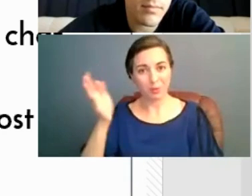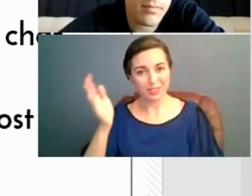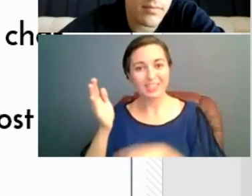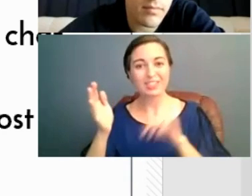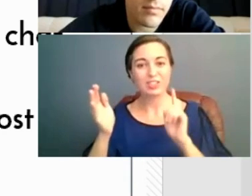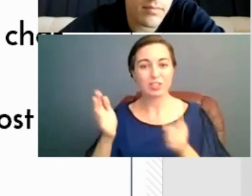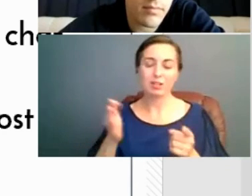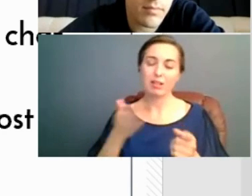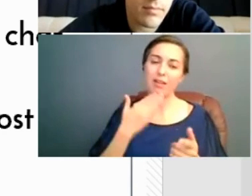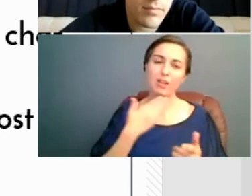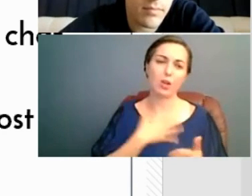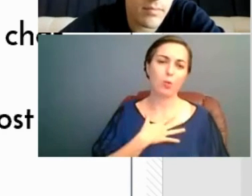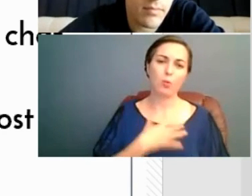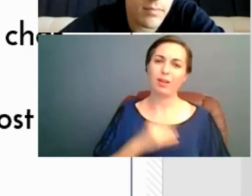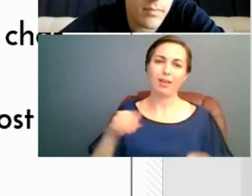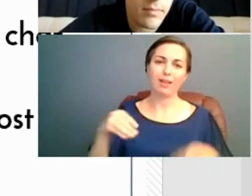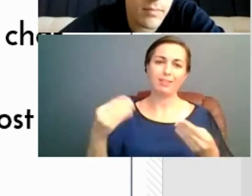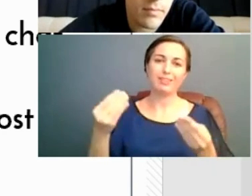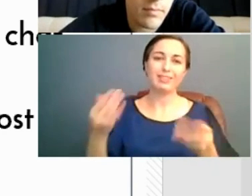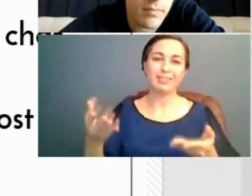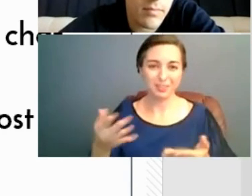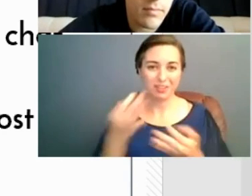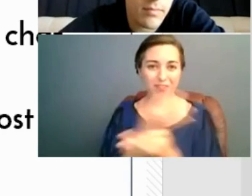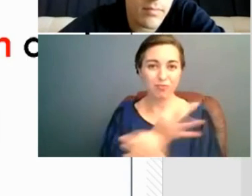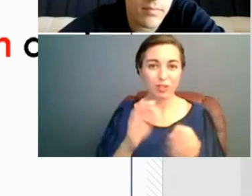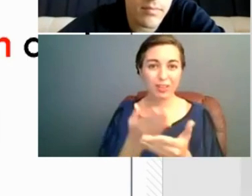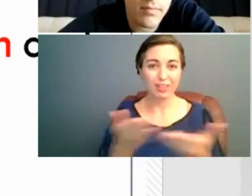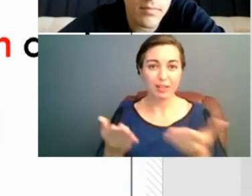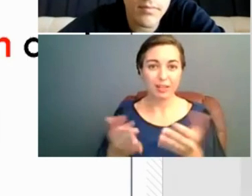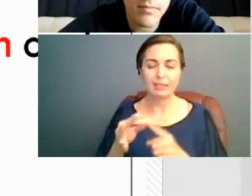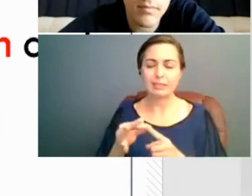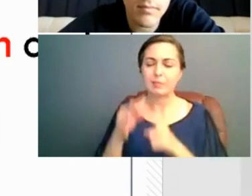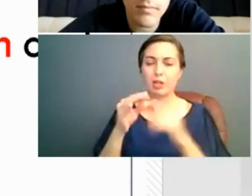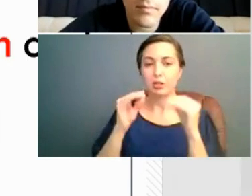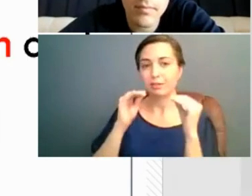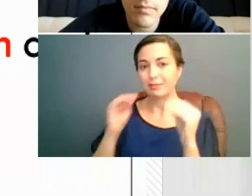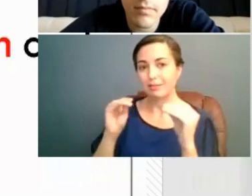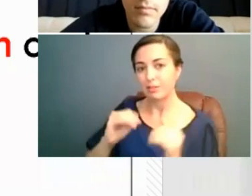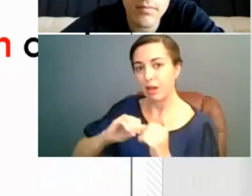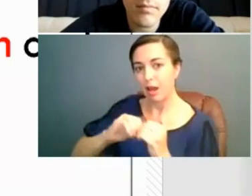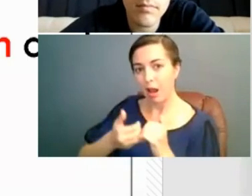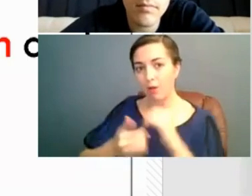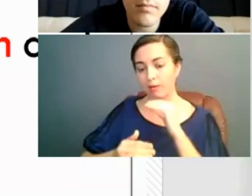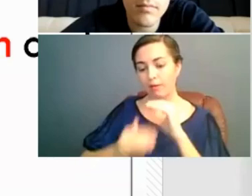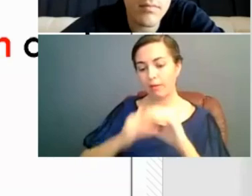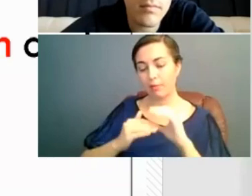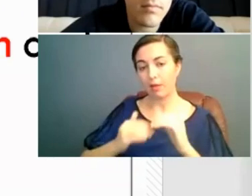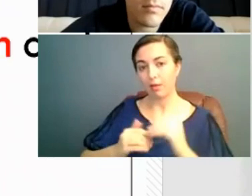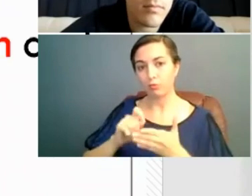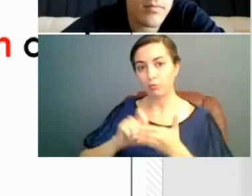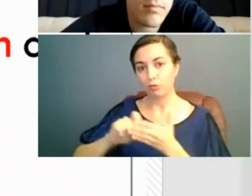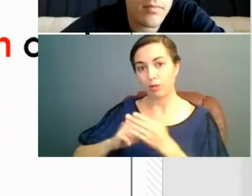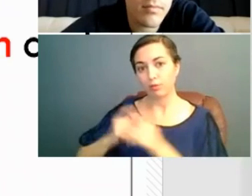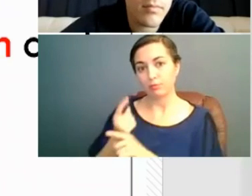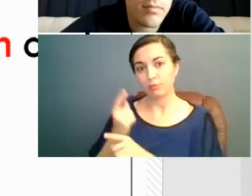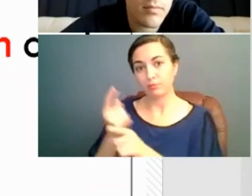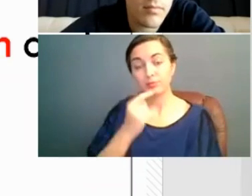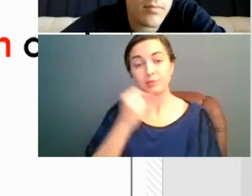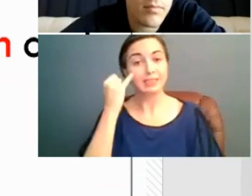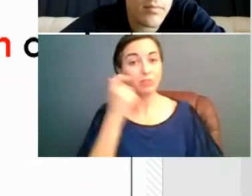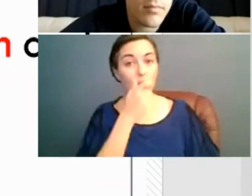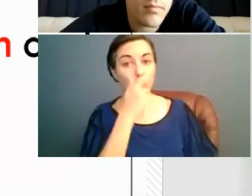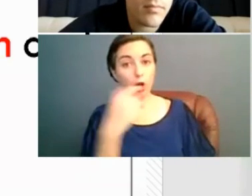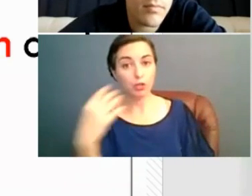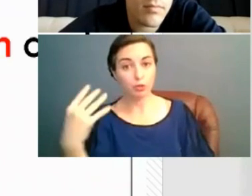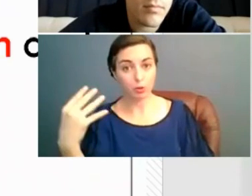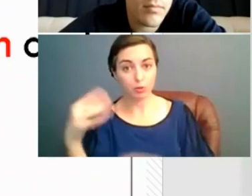with email writing. It's so important. So I appreciate all the interest. And if you're watching this on a recording, you can use the